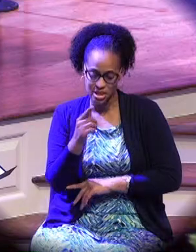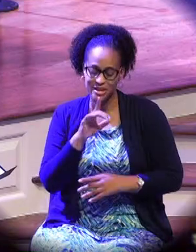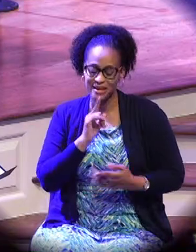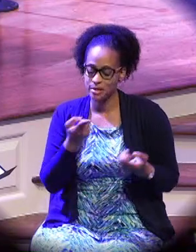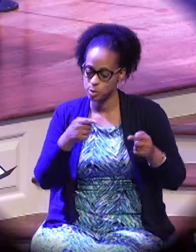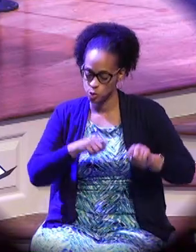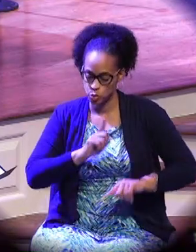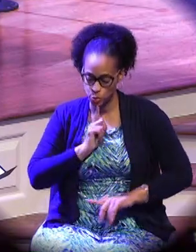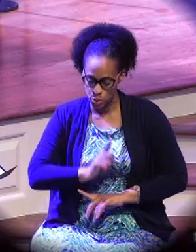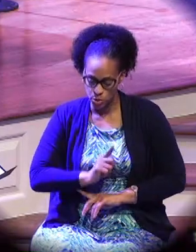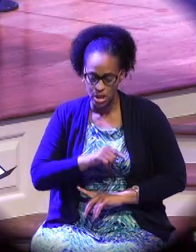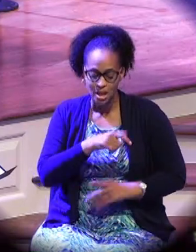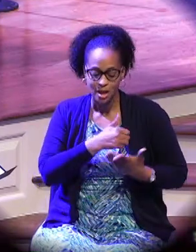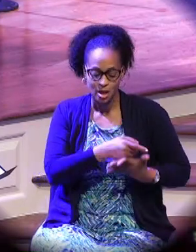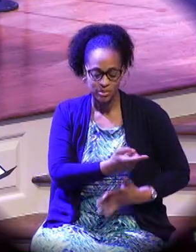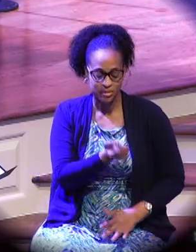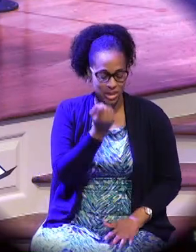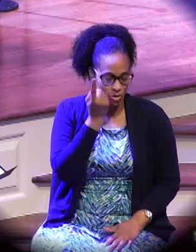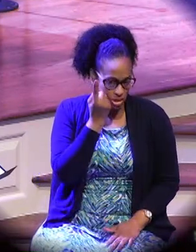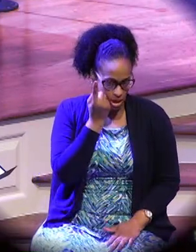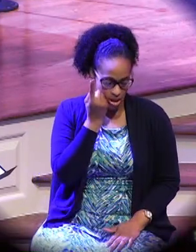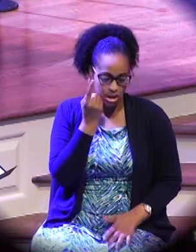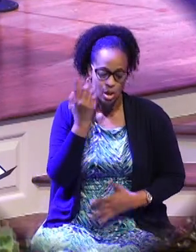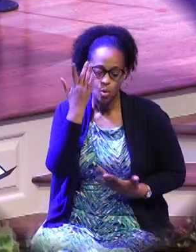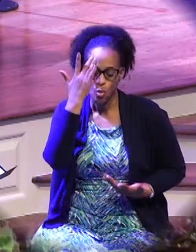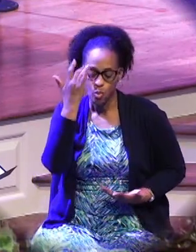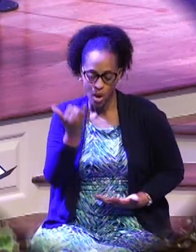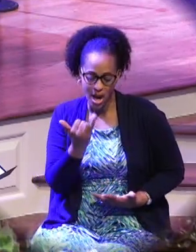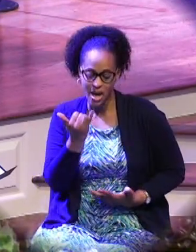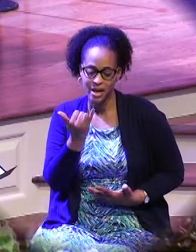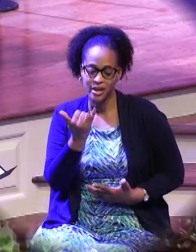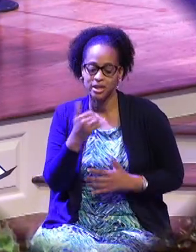true. It's that he's trying to help them understand why it